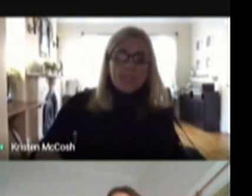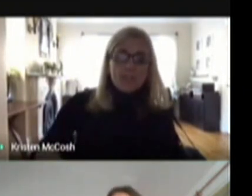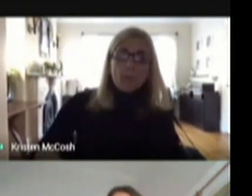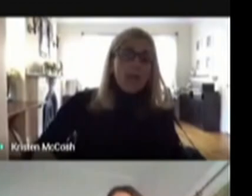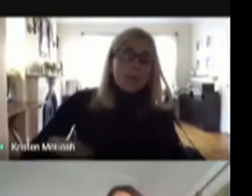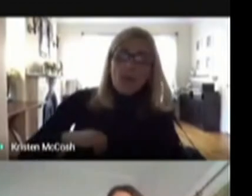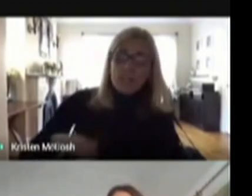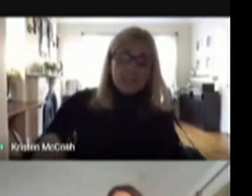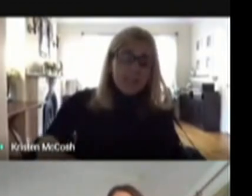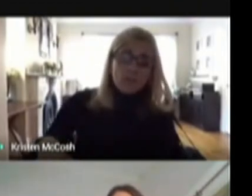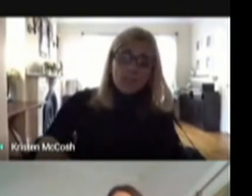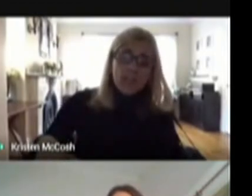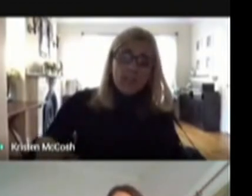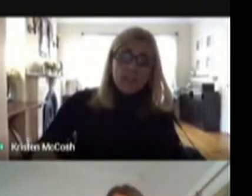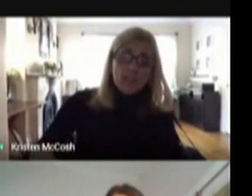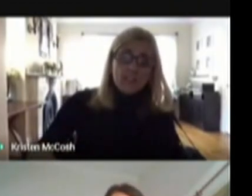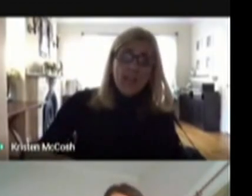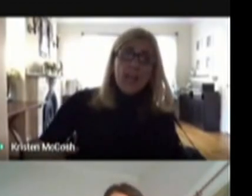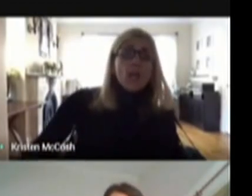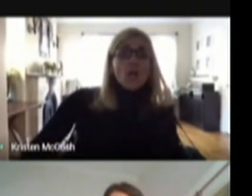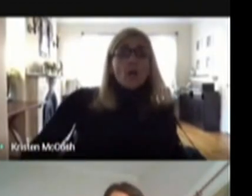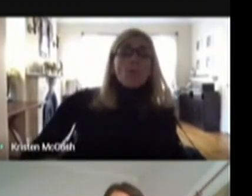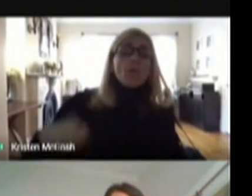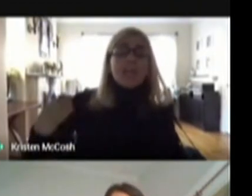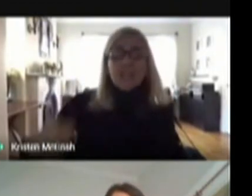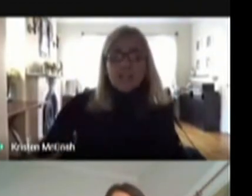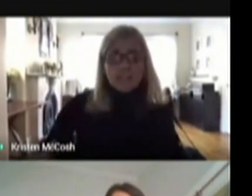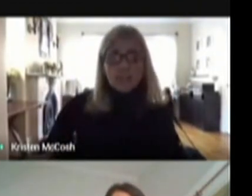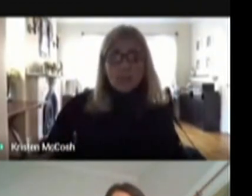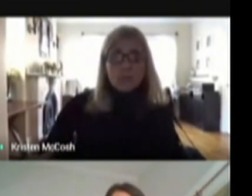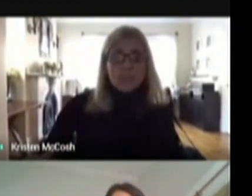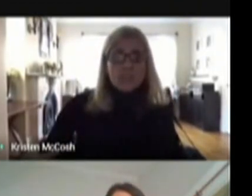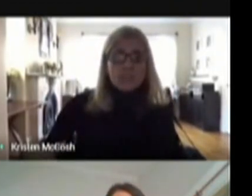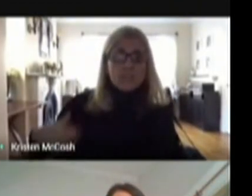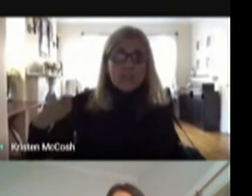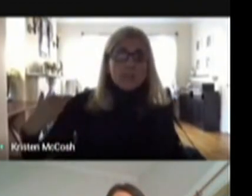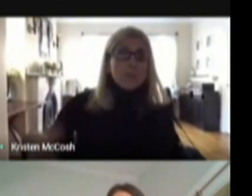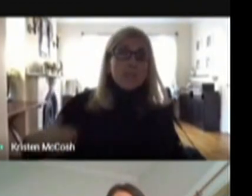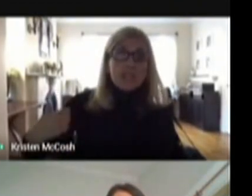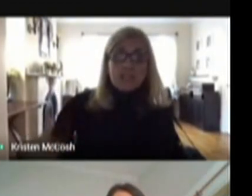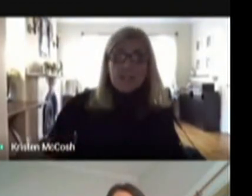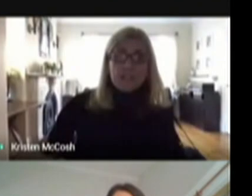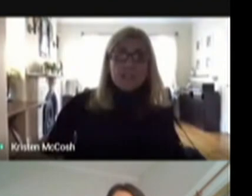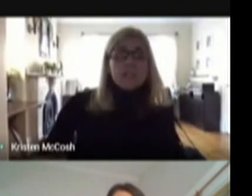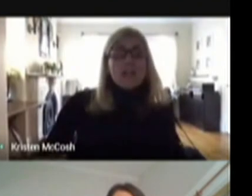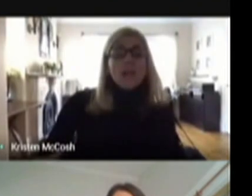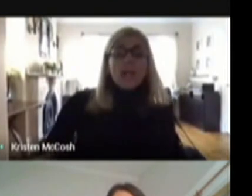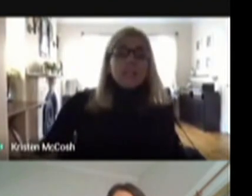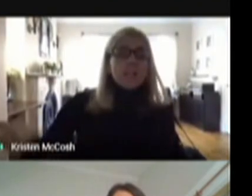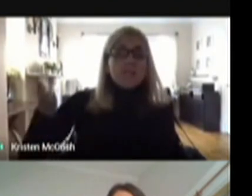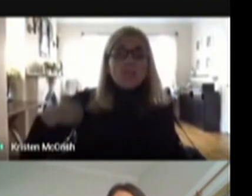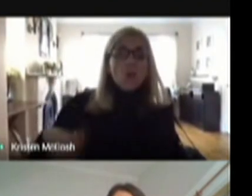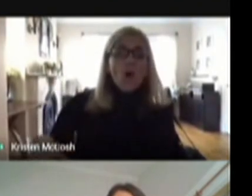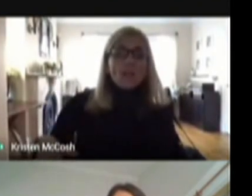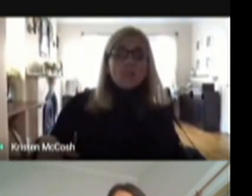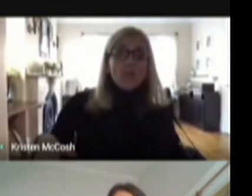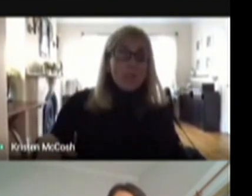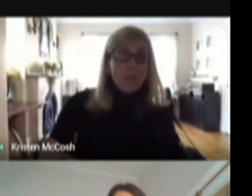much more accessible. But I'm not discounting anything that you're saying. But what I'd like to do, since this seems to be the consensus,